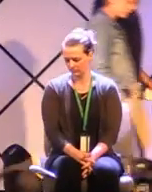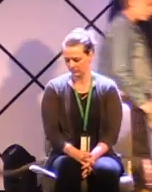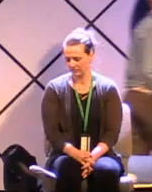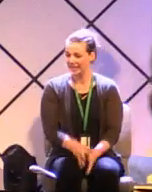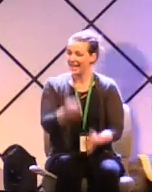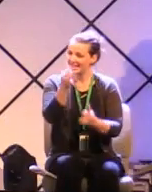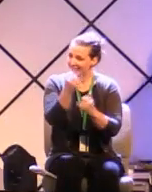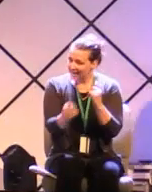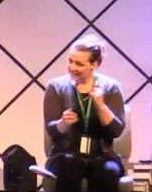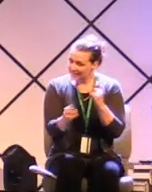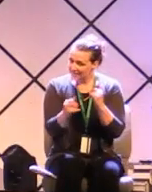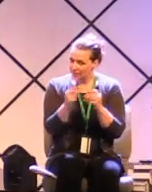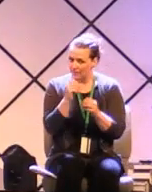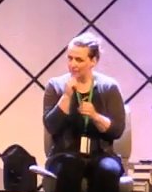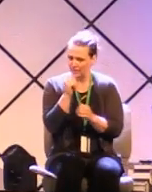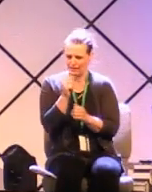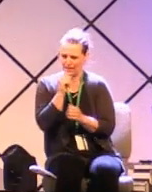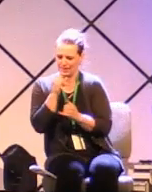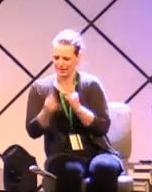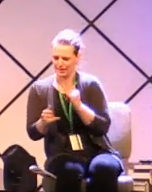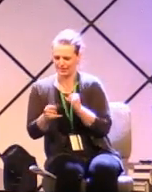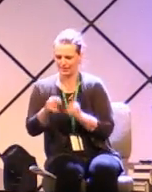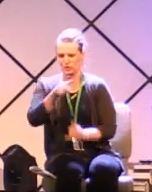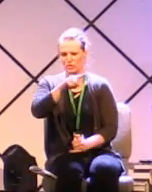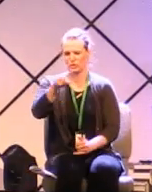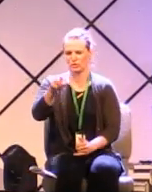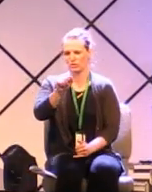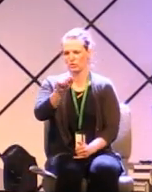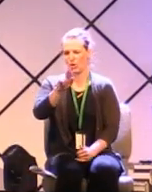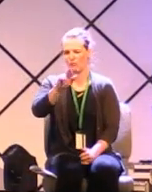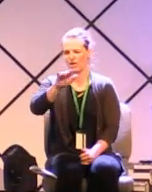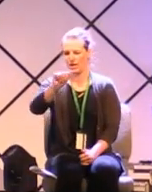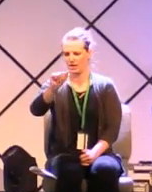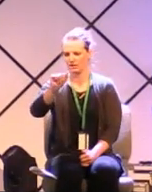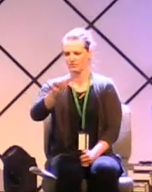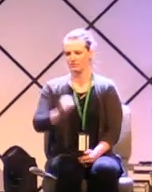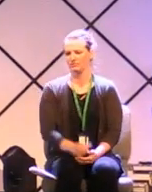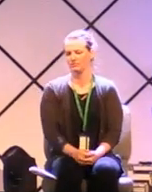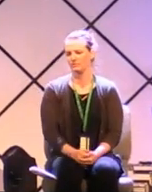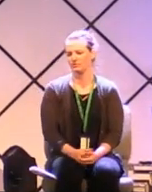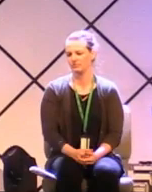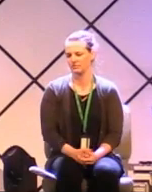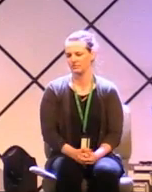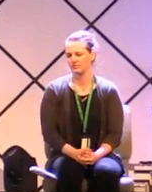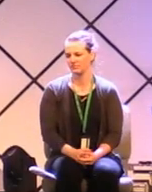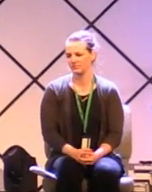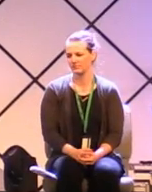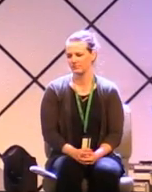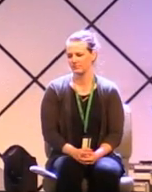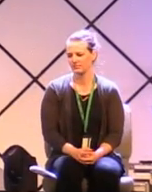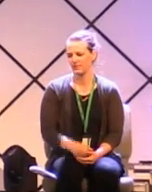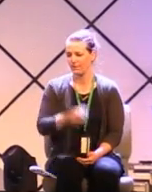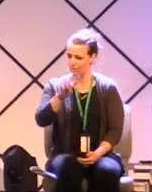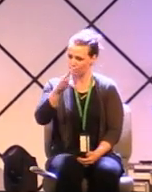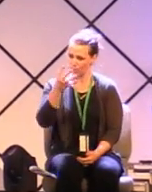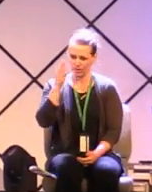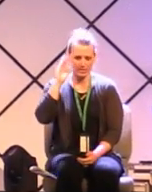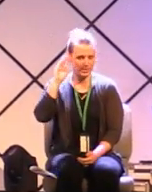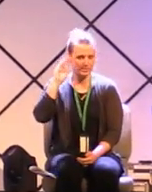And last but not least, we have Zaria, raised by Amy Mall and Bill Knowlton of Boise, Idaho, their fourth